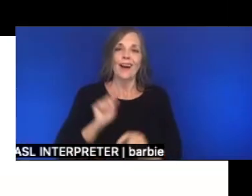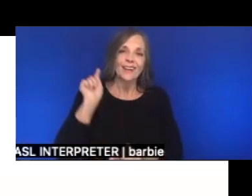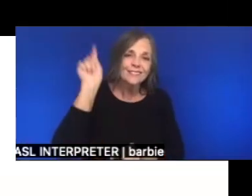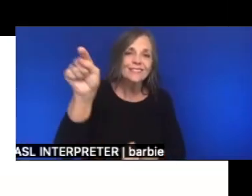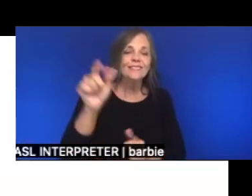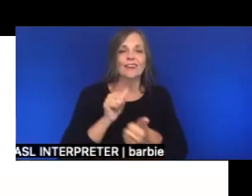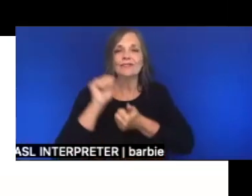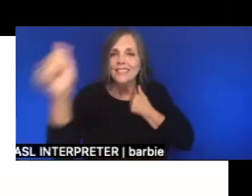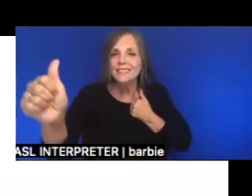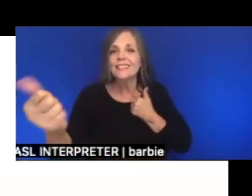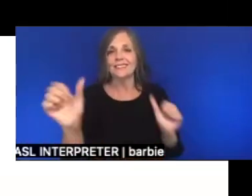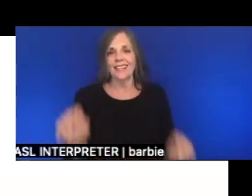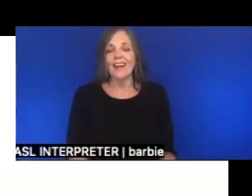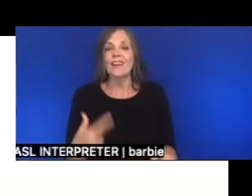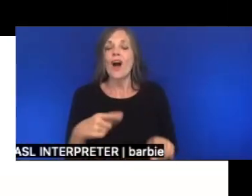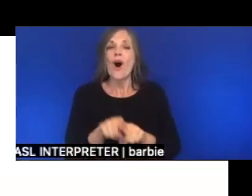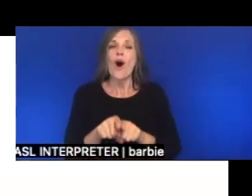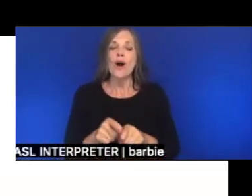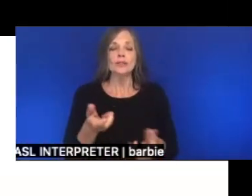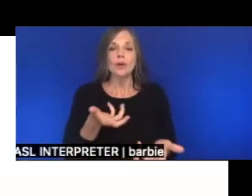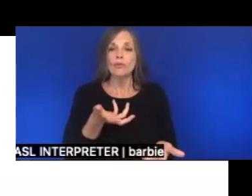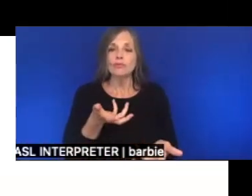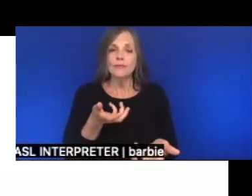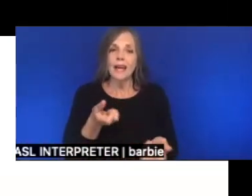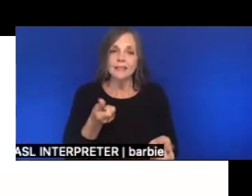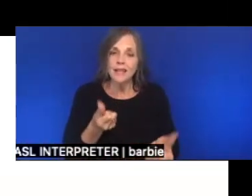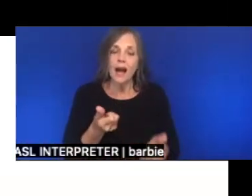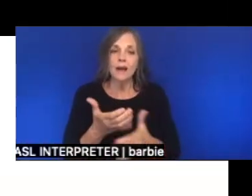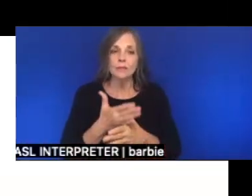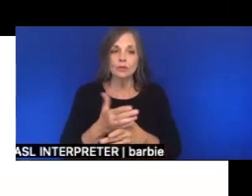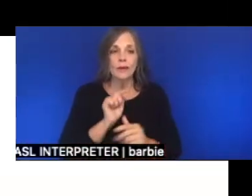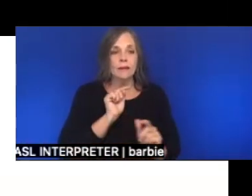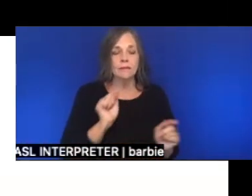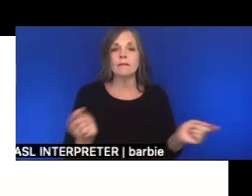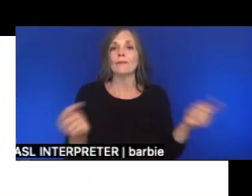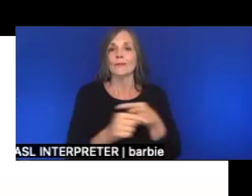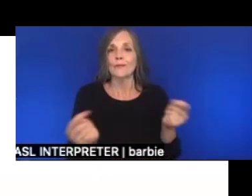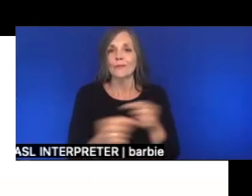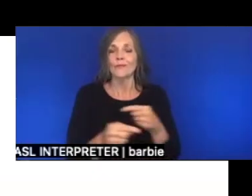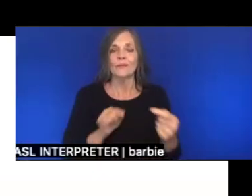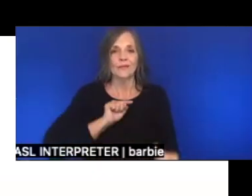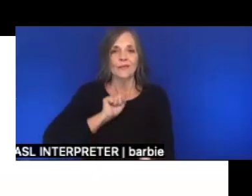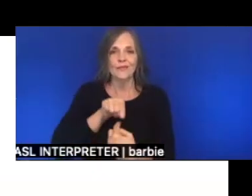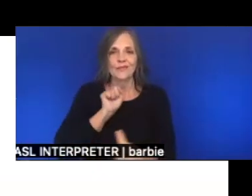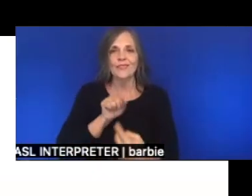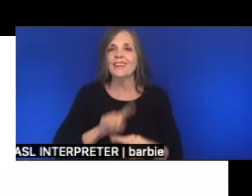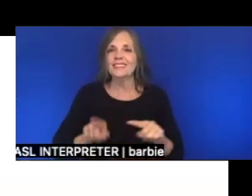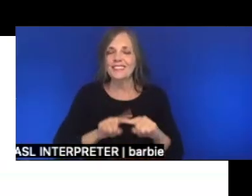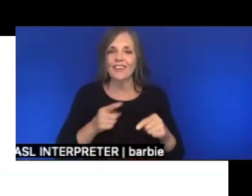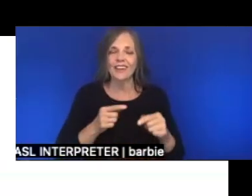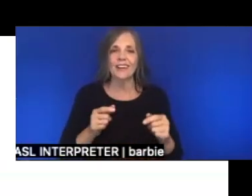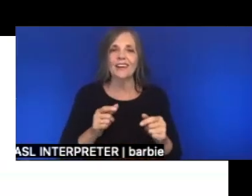and they can also sign between conversations. And this was one of the things that struck me the most when I was learning German Sign Language,